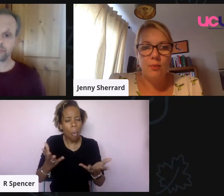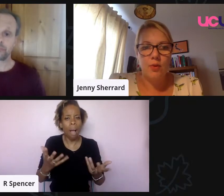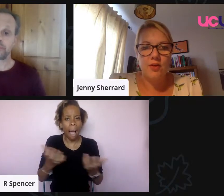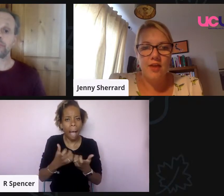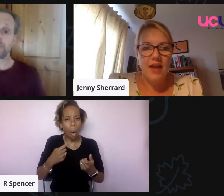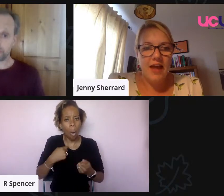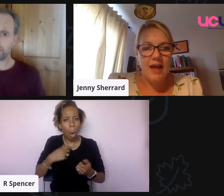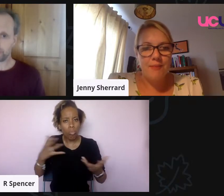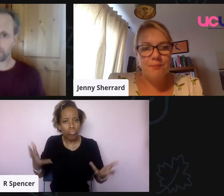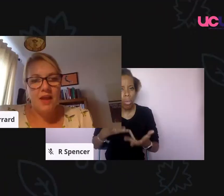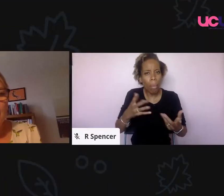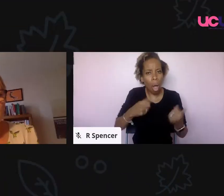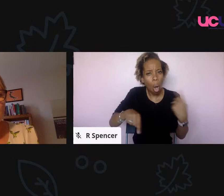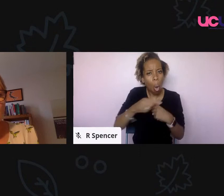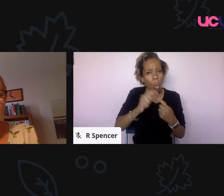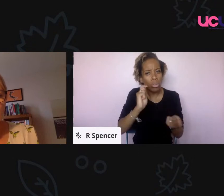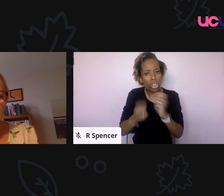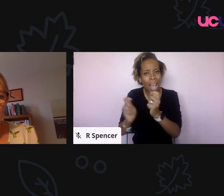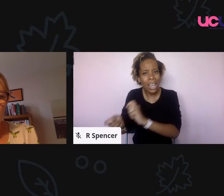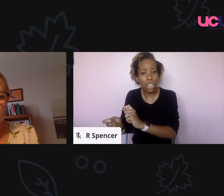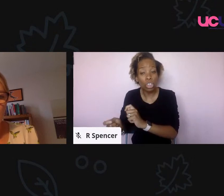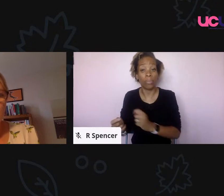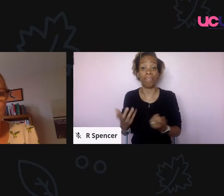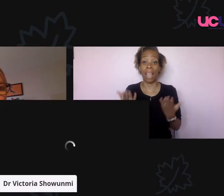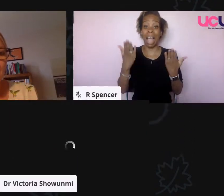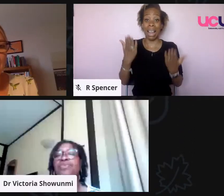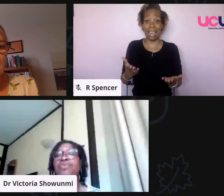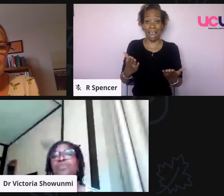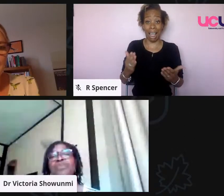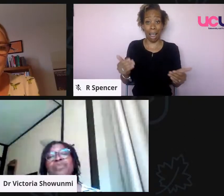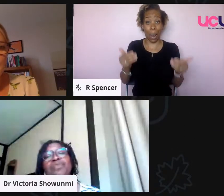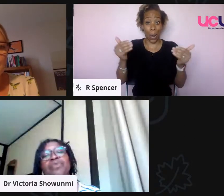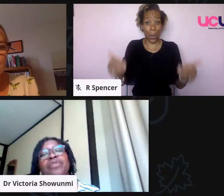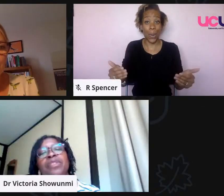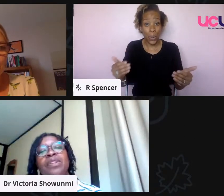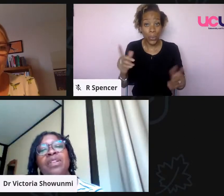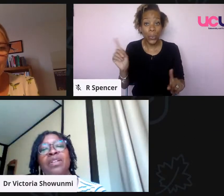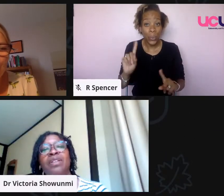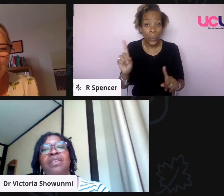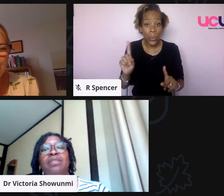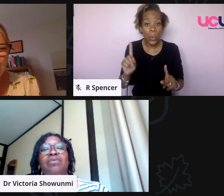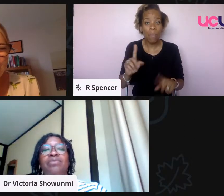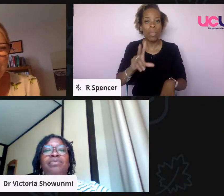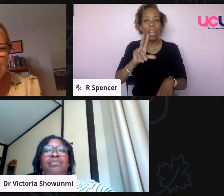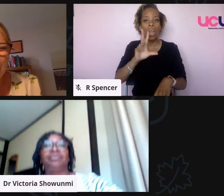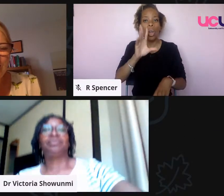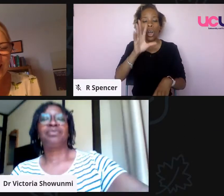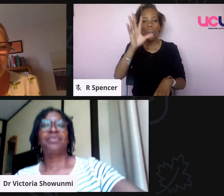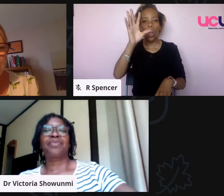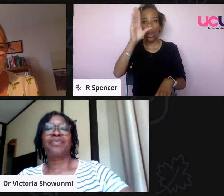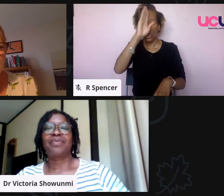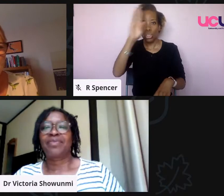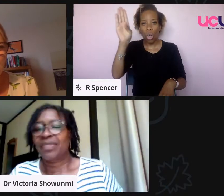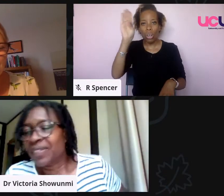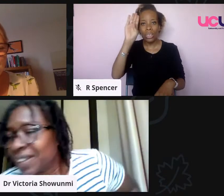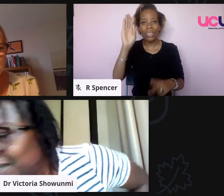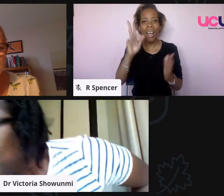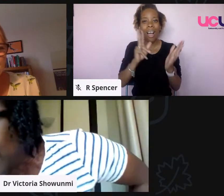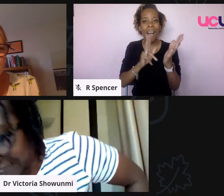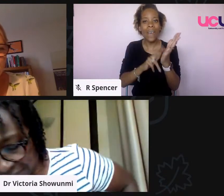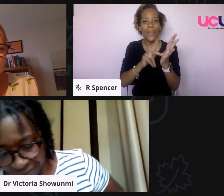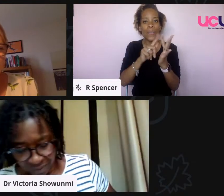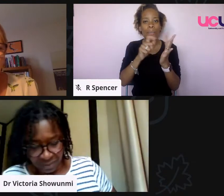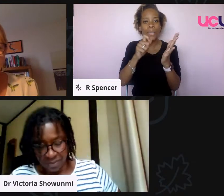really important one. I'm going to move on now and bring in Dr. Victoria Schonely, who is going